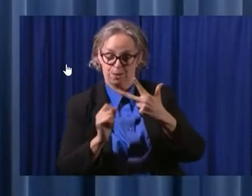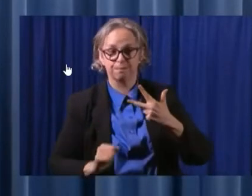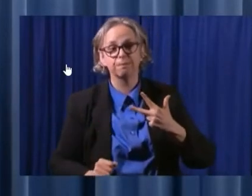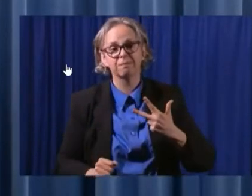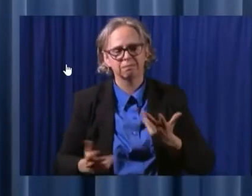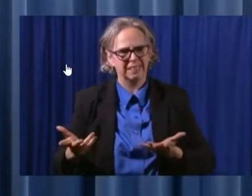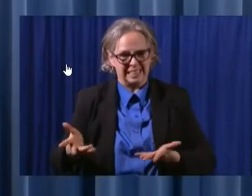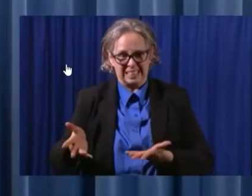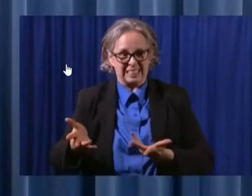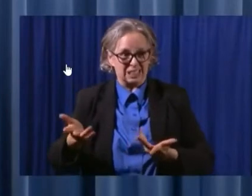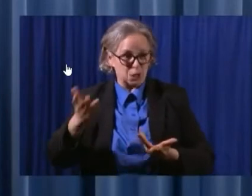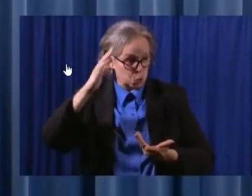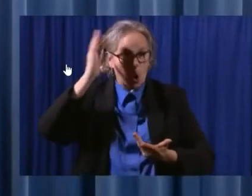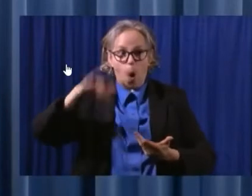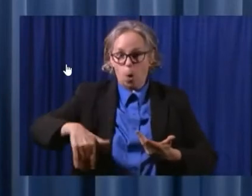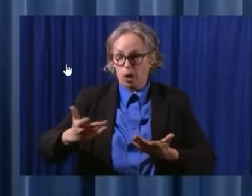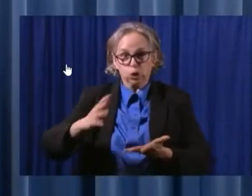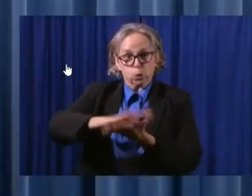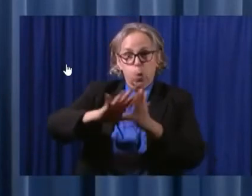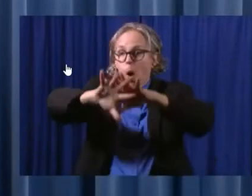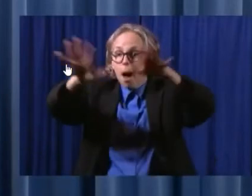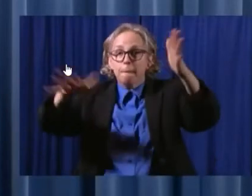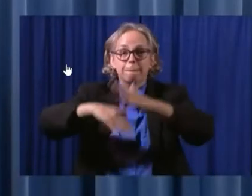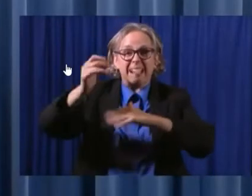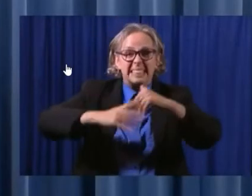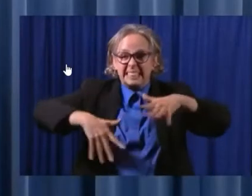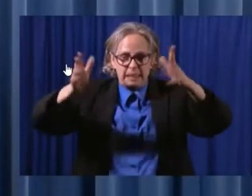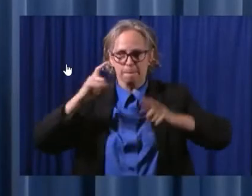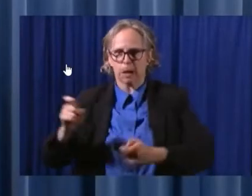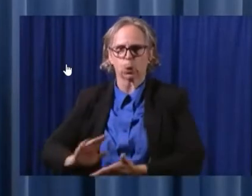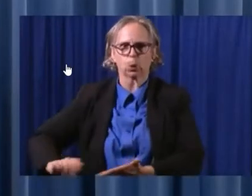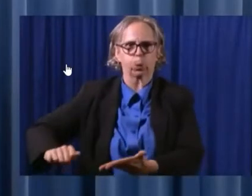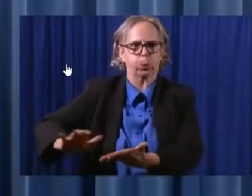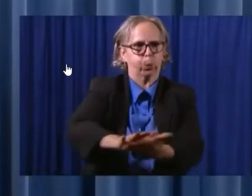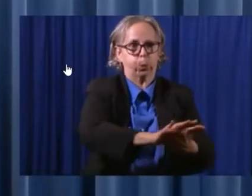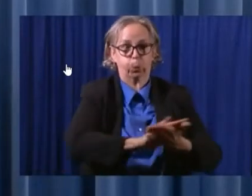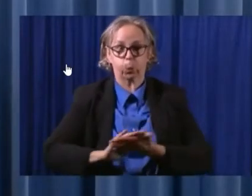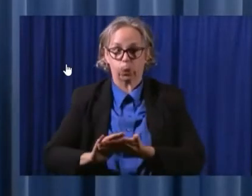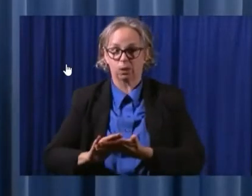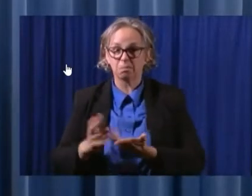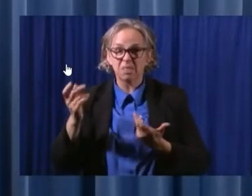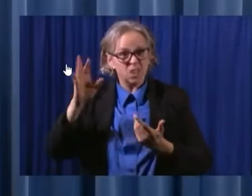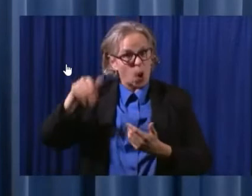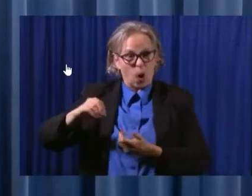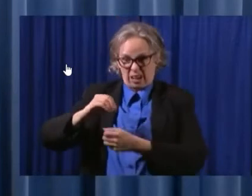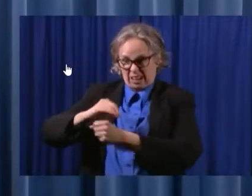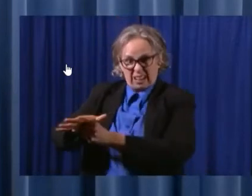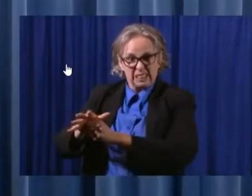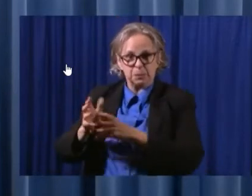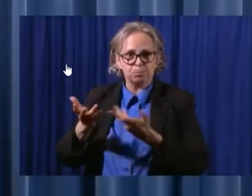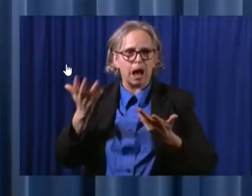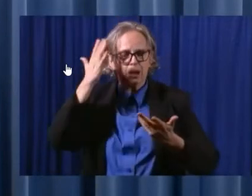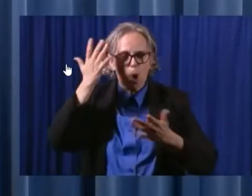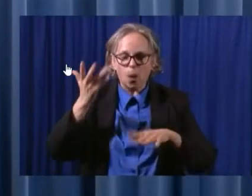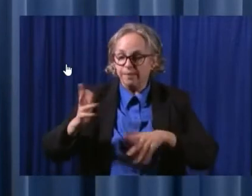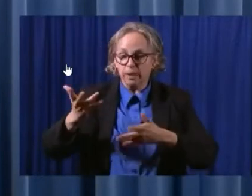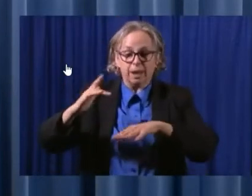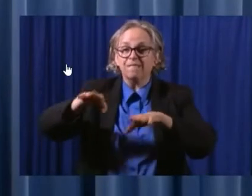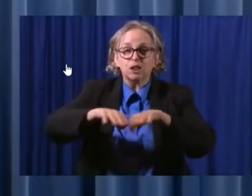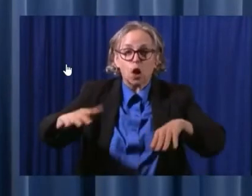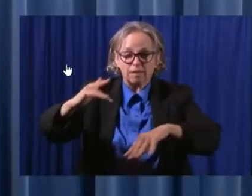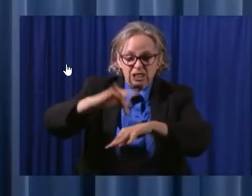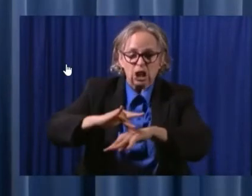COVID-19 can spread by touching a contaminated surface and then touching your mouth, your nose, or your eyes. According to the CDC,